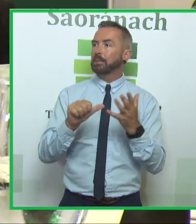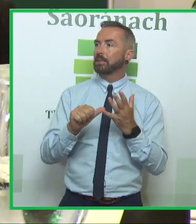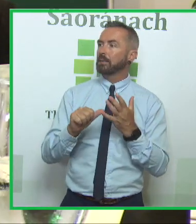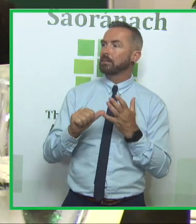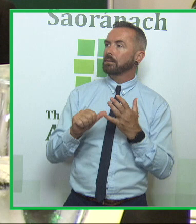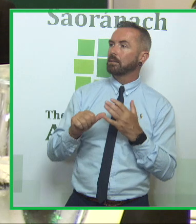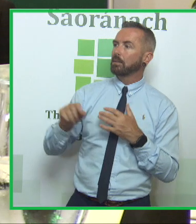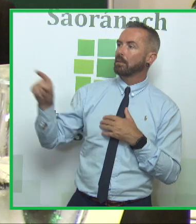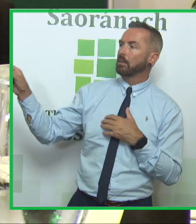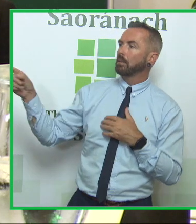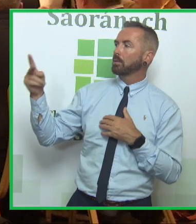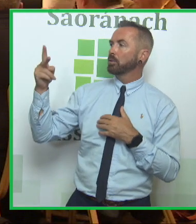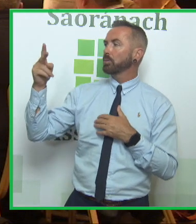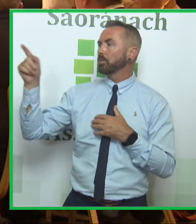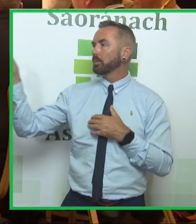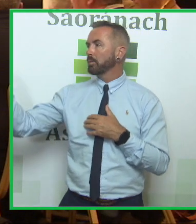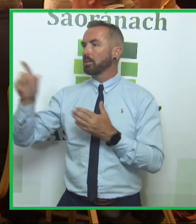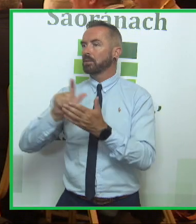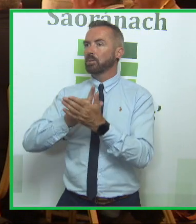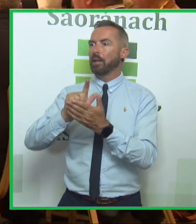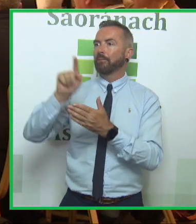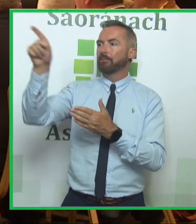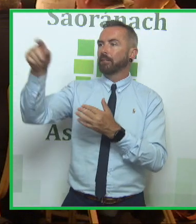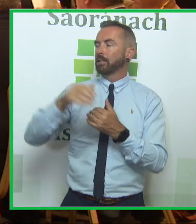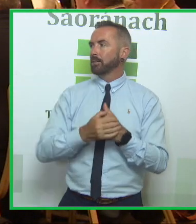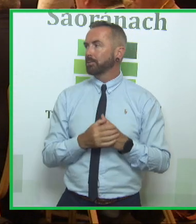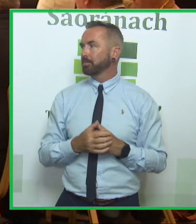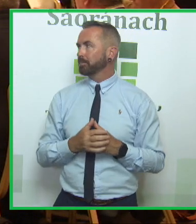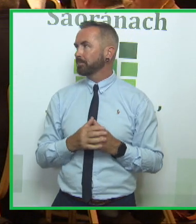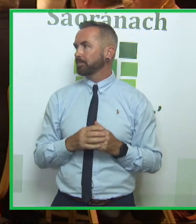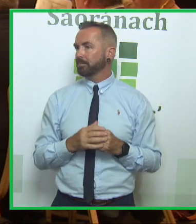and 12, please? 6, first of all, please.